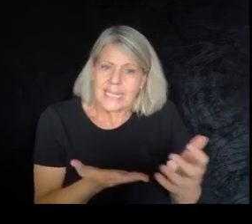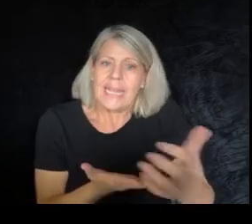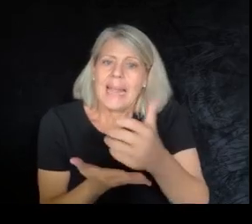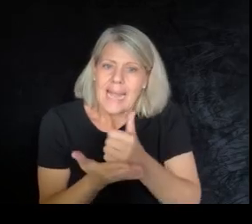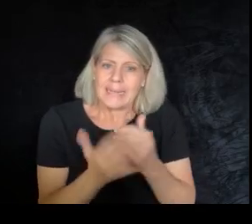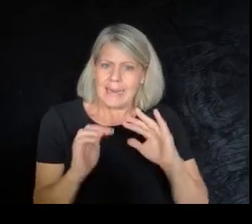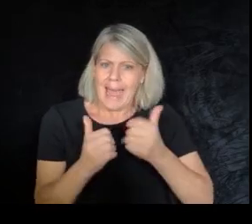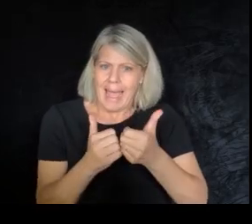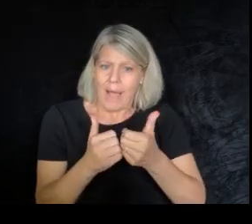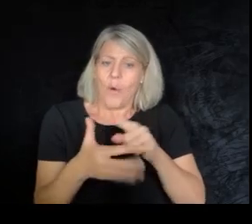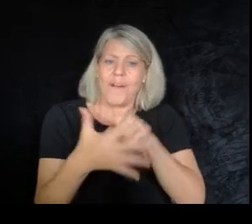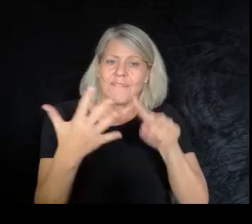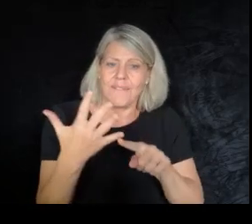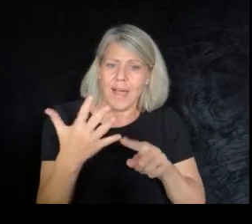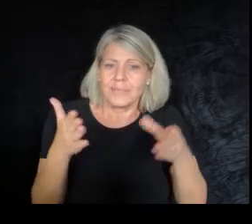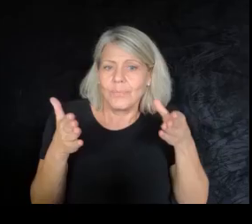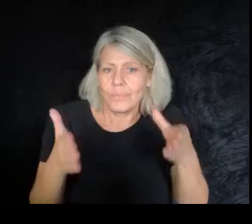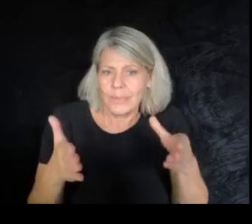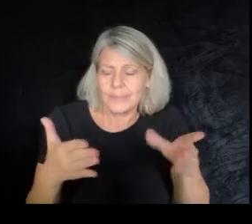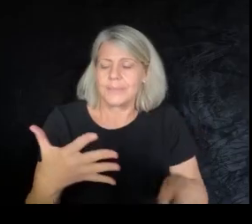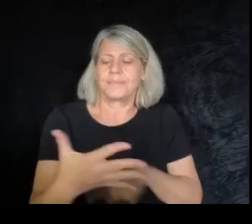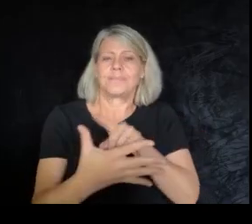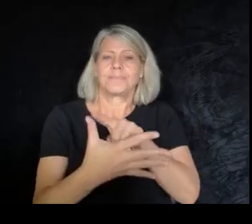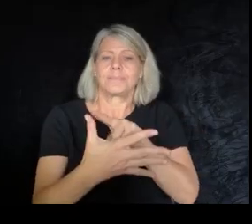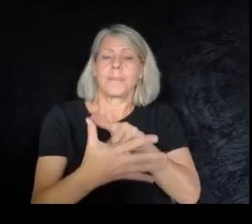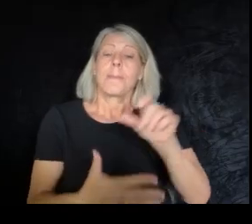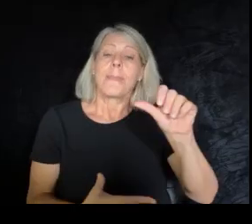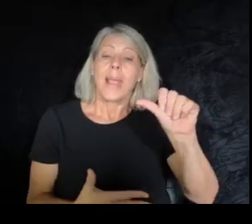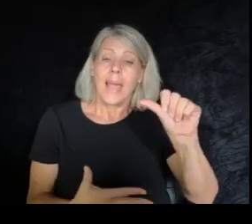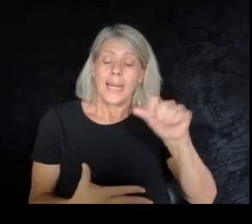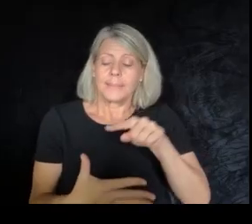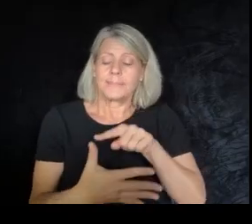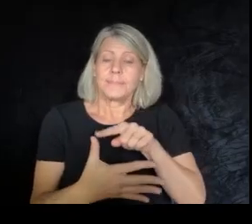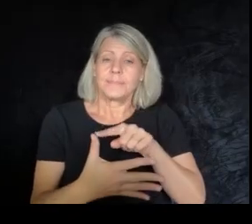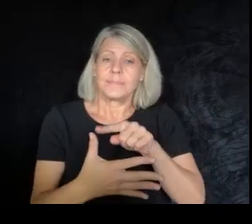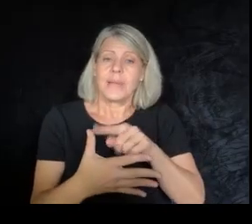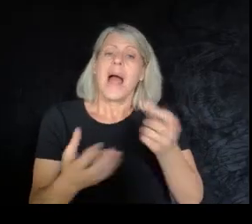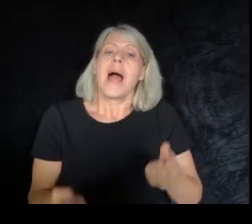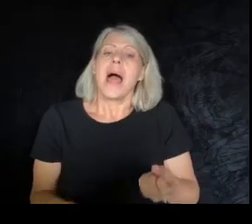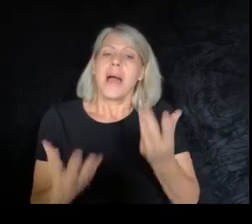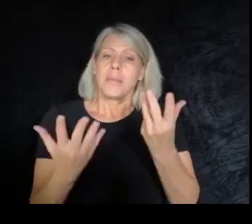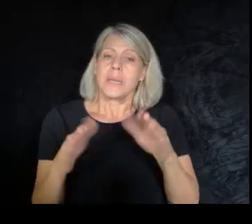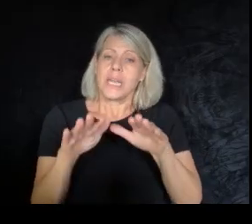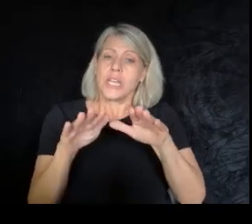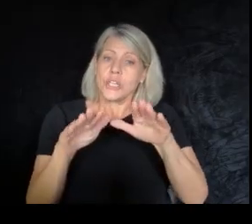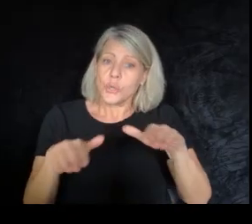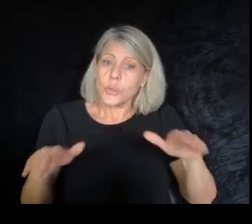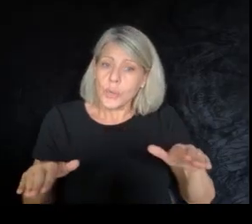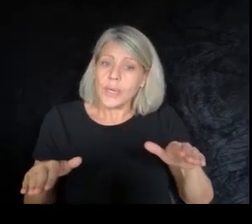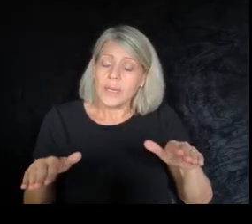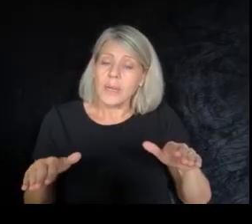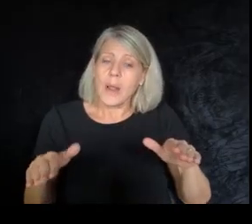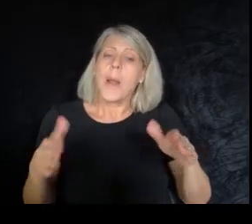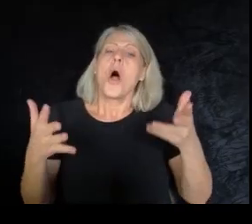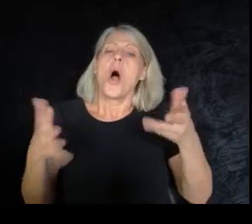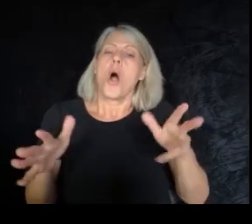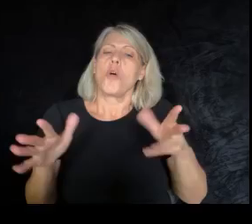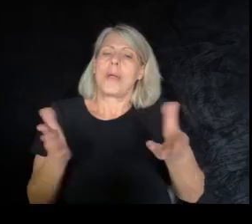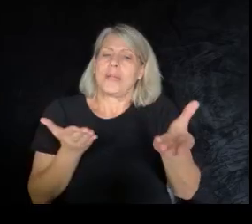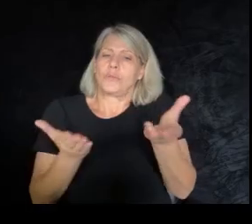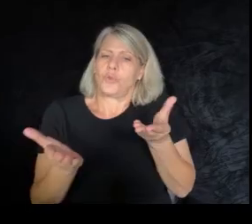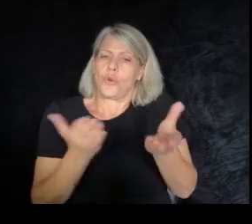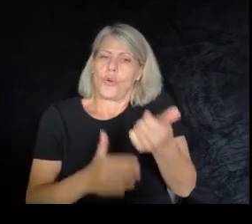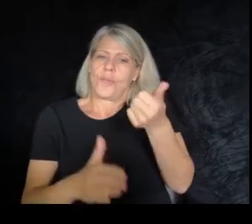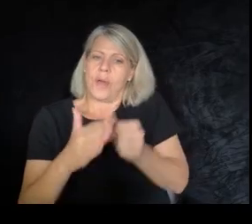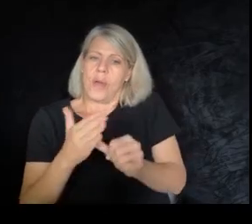5 categories. A. Number of children who have been served in Part